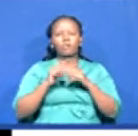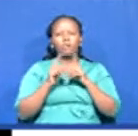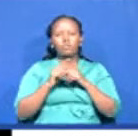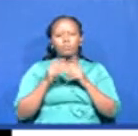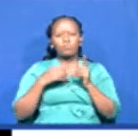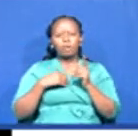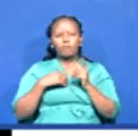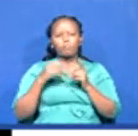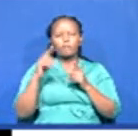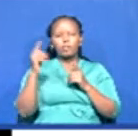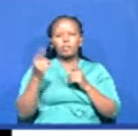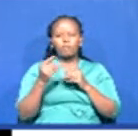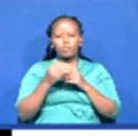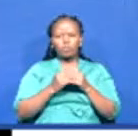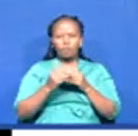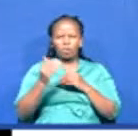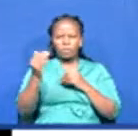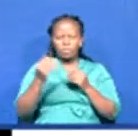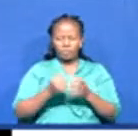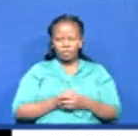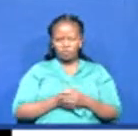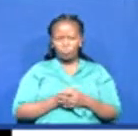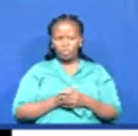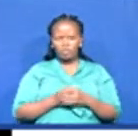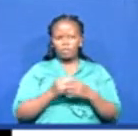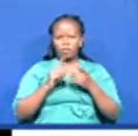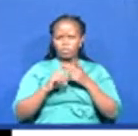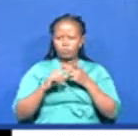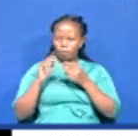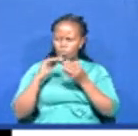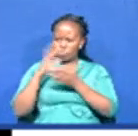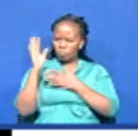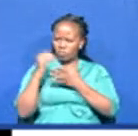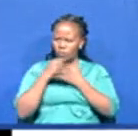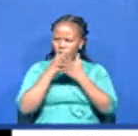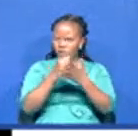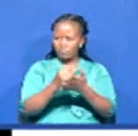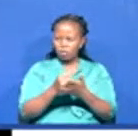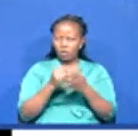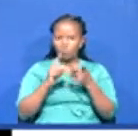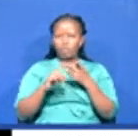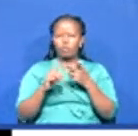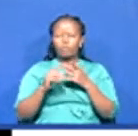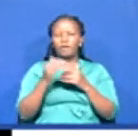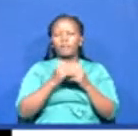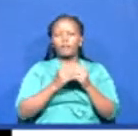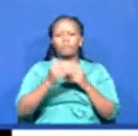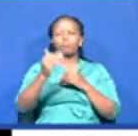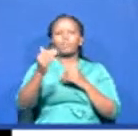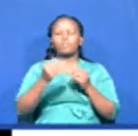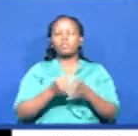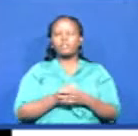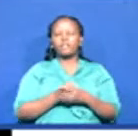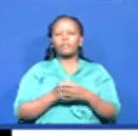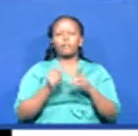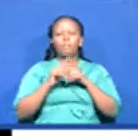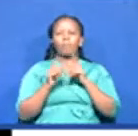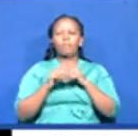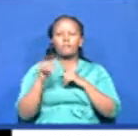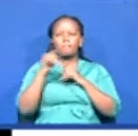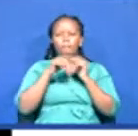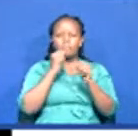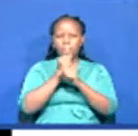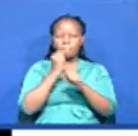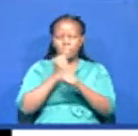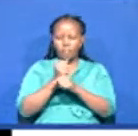the country. And this can only assist us in the battle, as we request you to join as our partners on this worthy